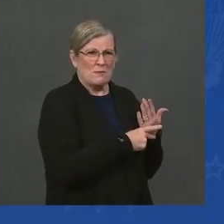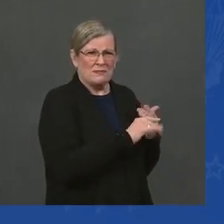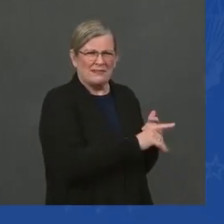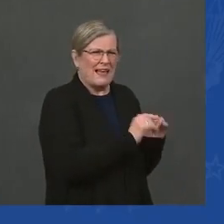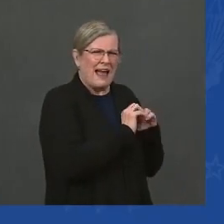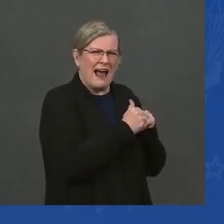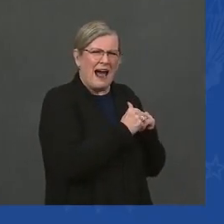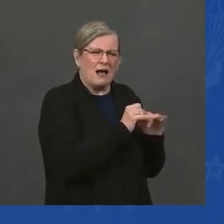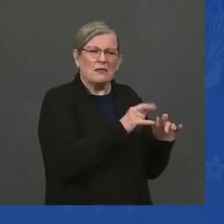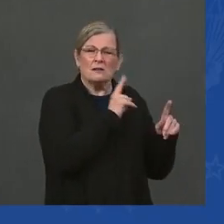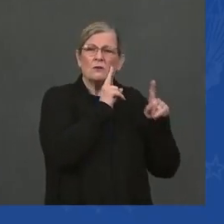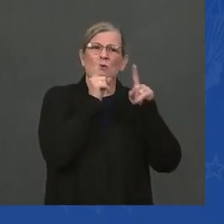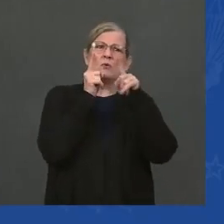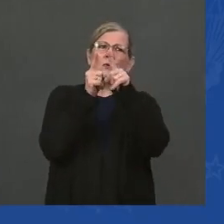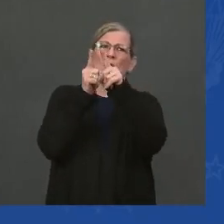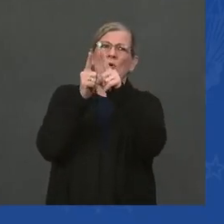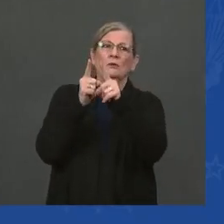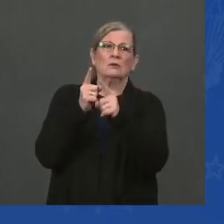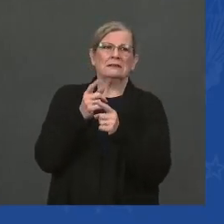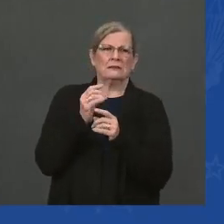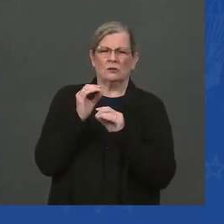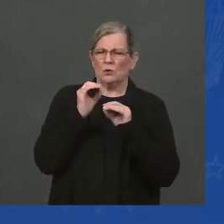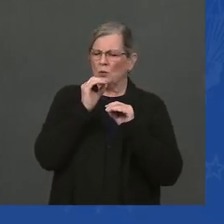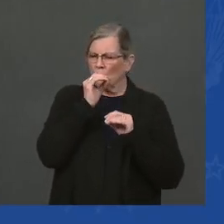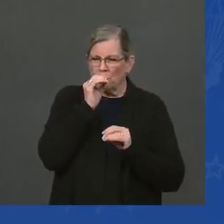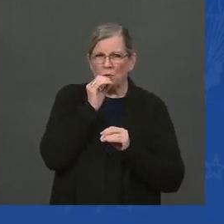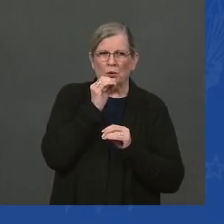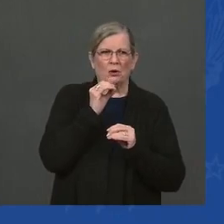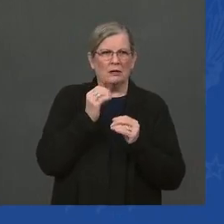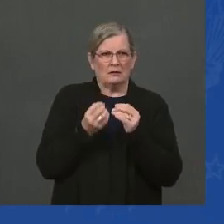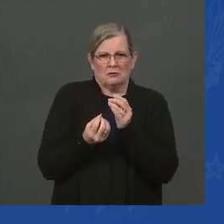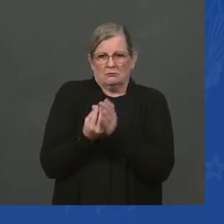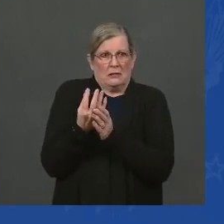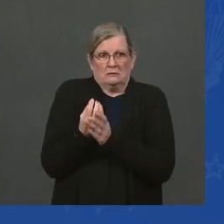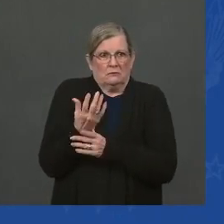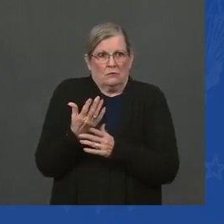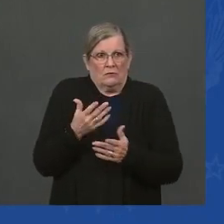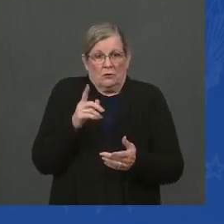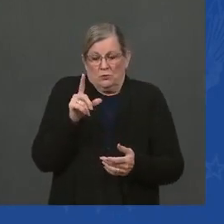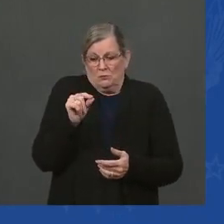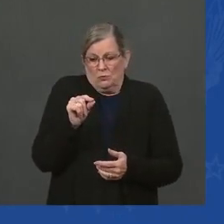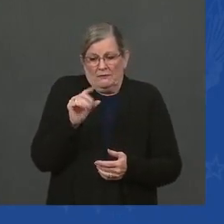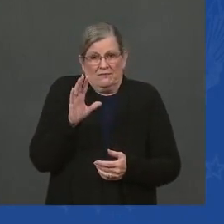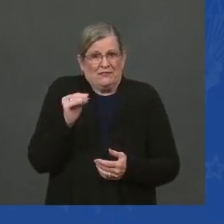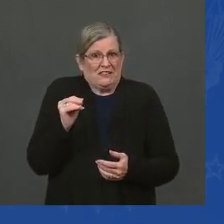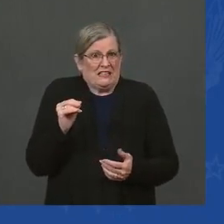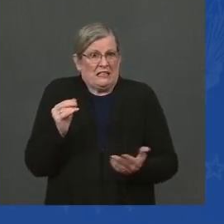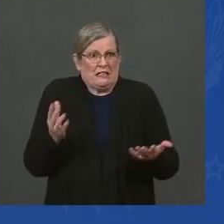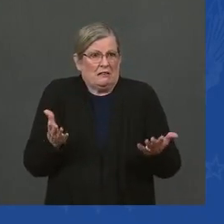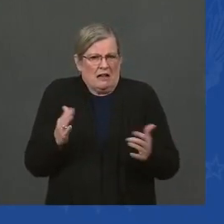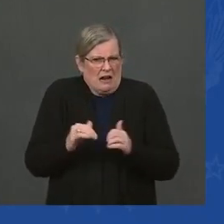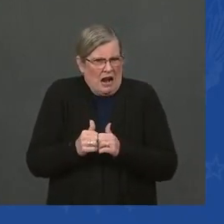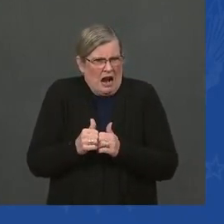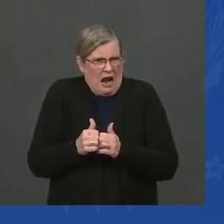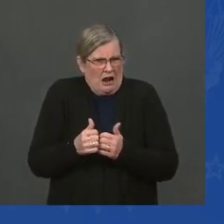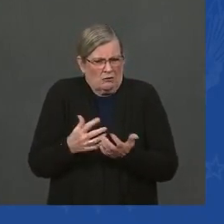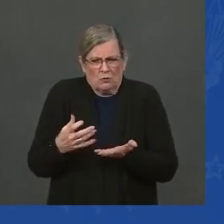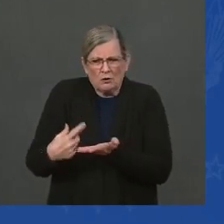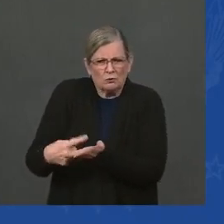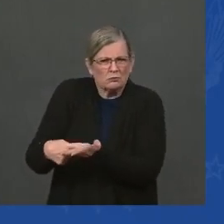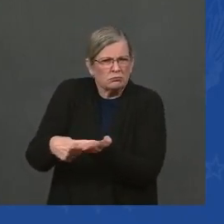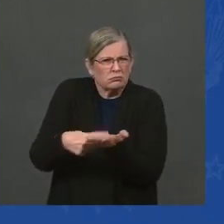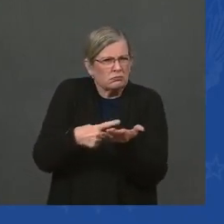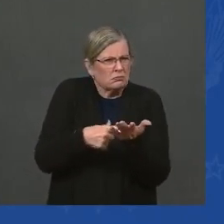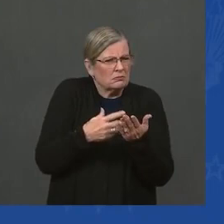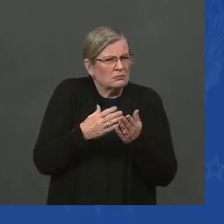2050. You know, we know that this must be a whole-of-society effort. I'd also want to thank